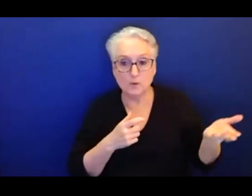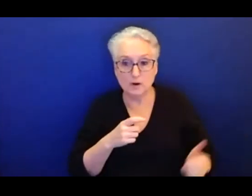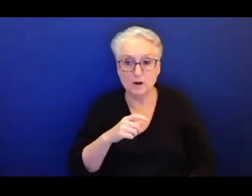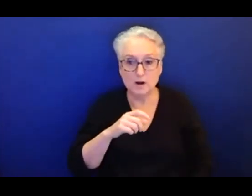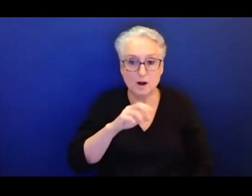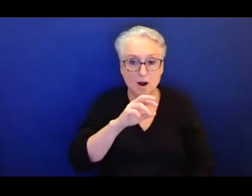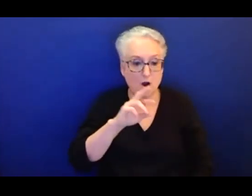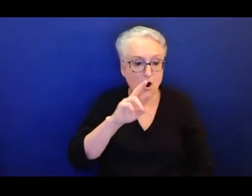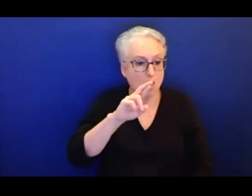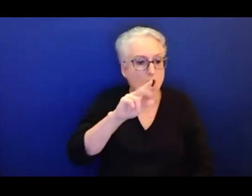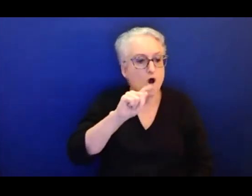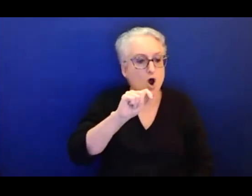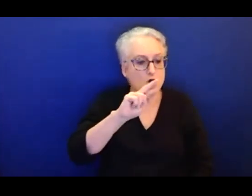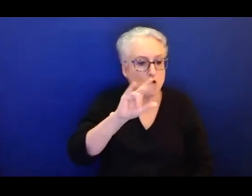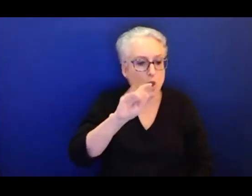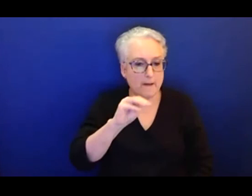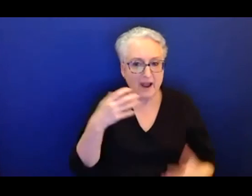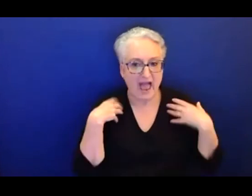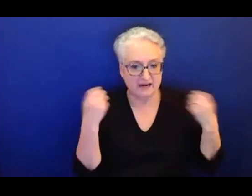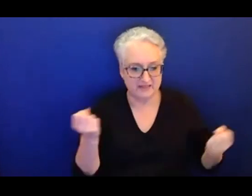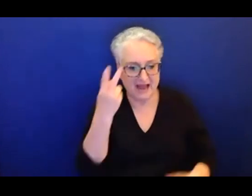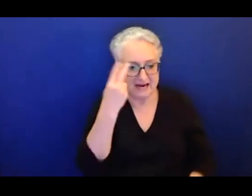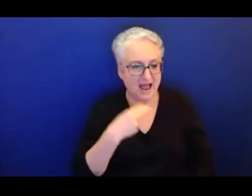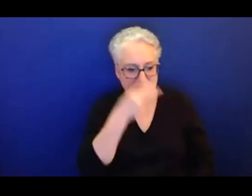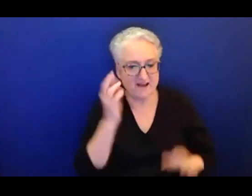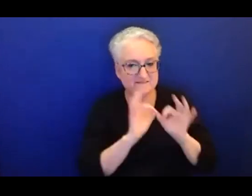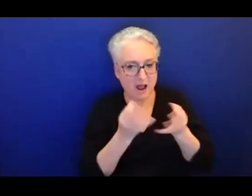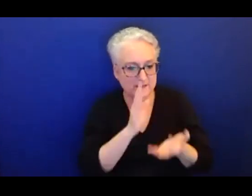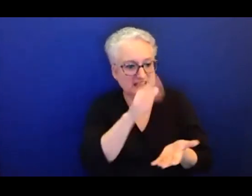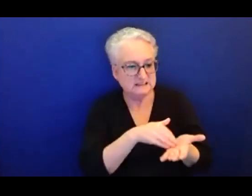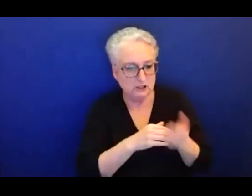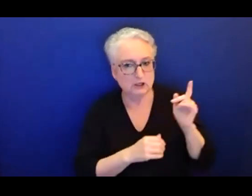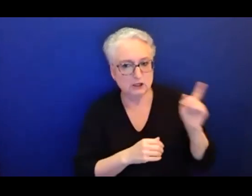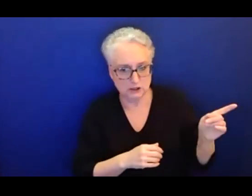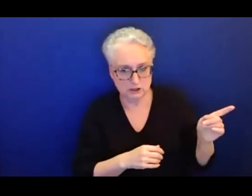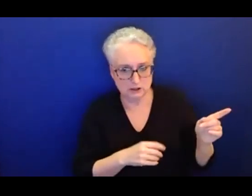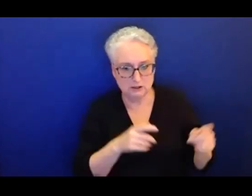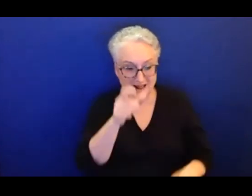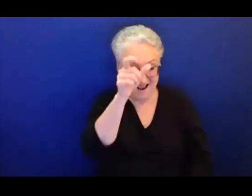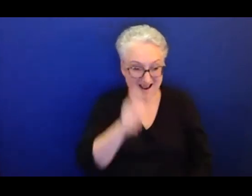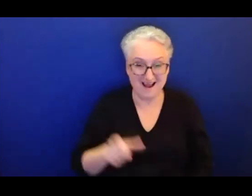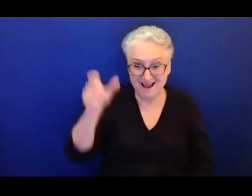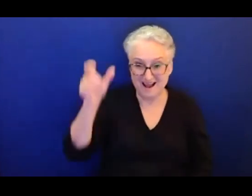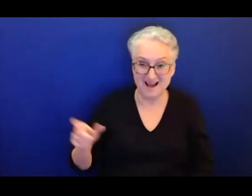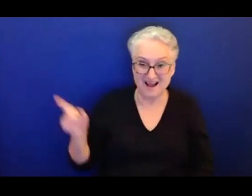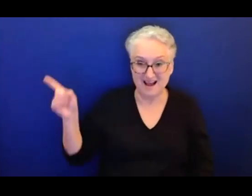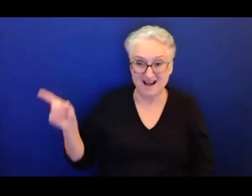for administration in the amount of $30,089. The balance of the city's allocation of